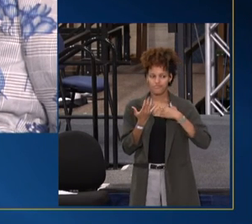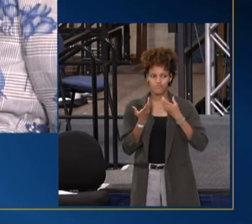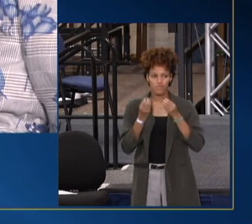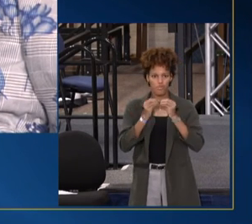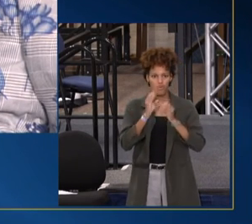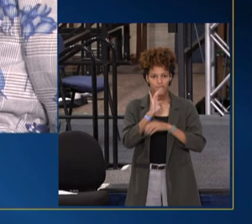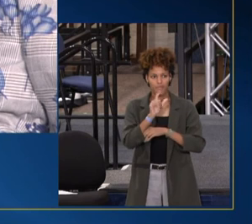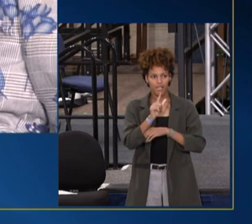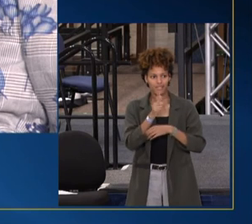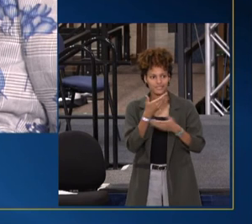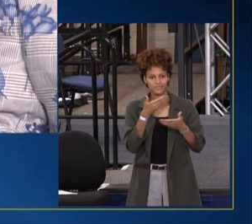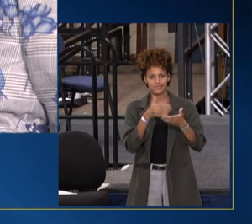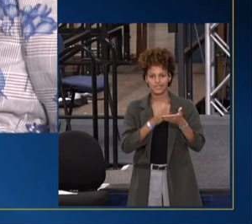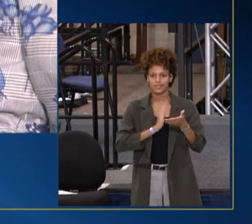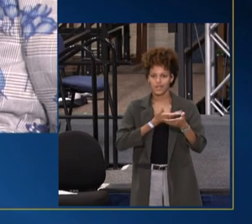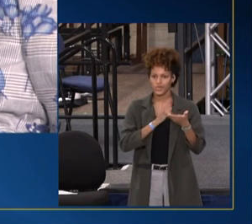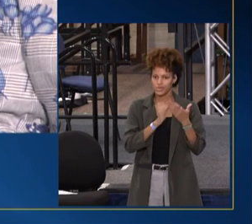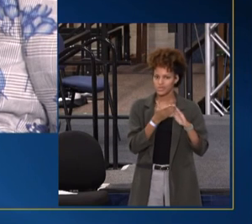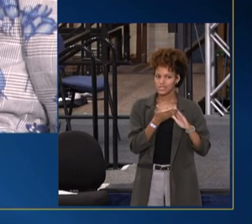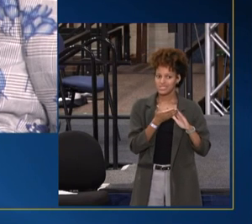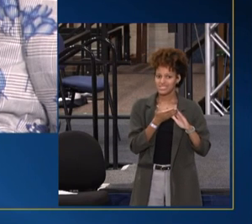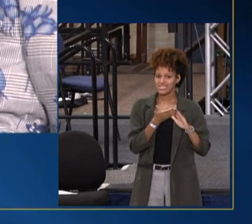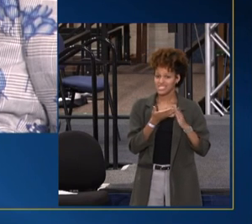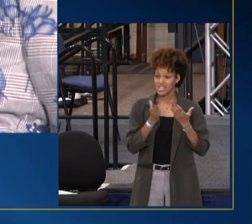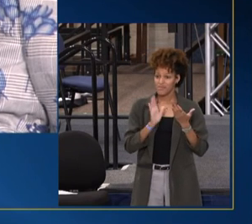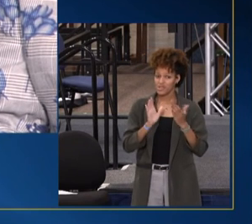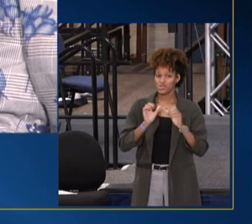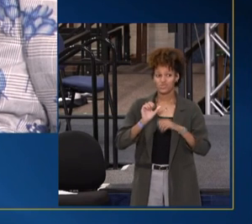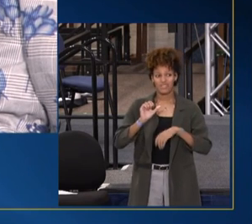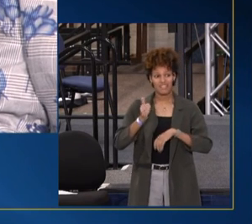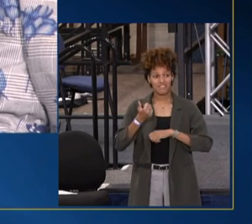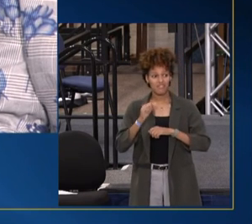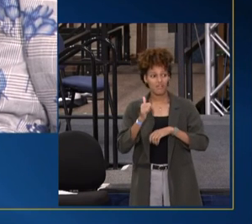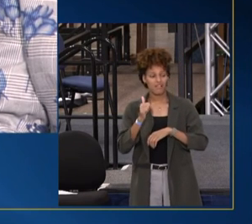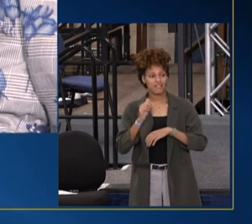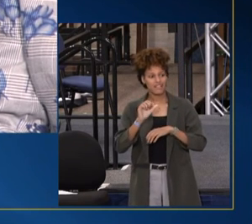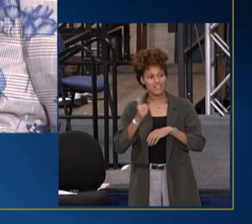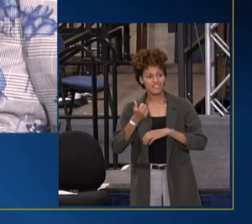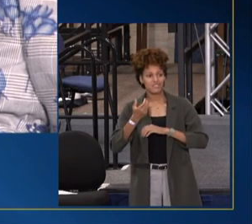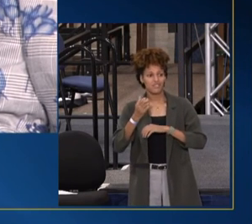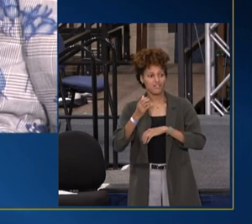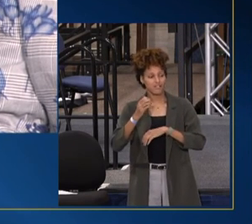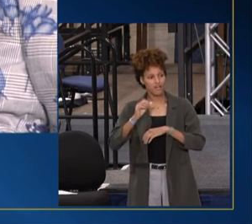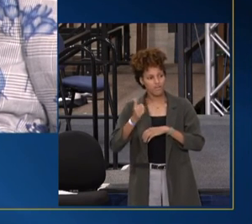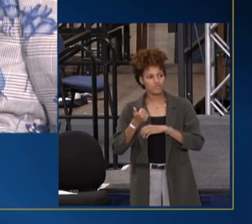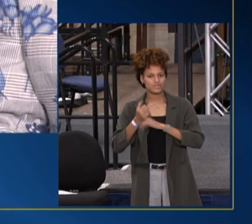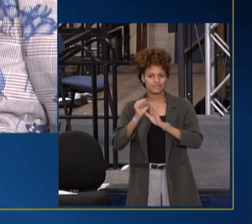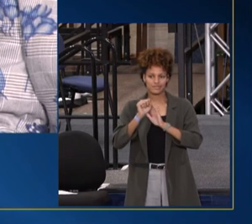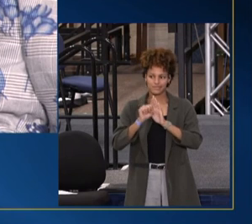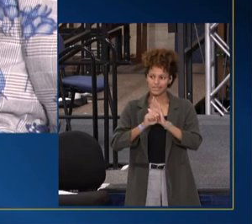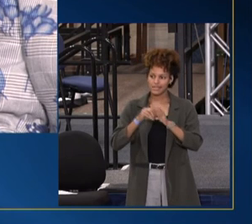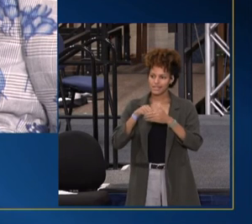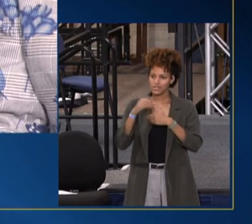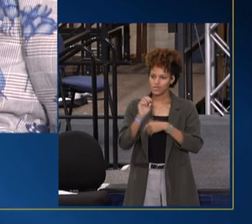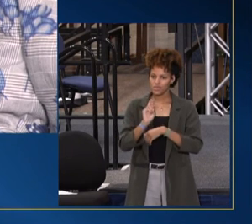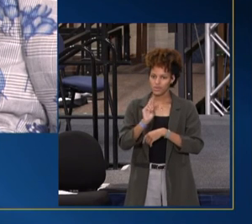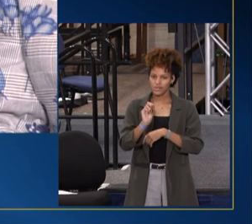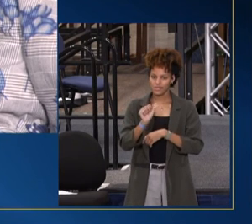bills against our community than any other state in the United States. And that